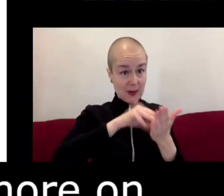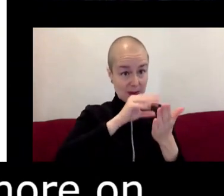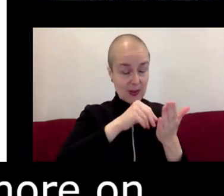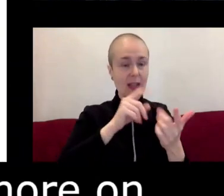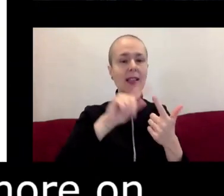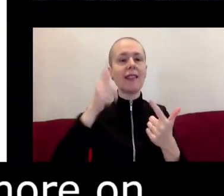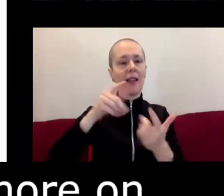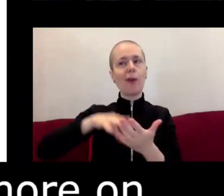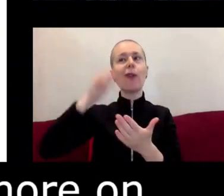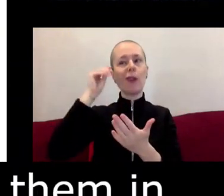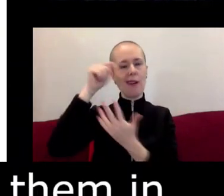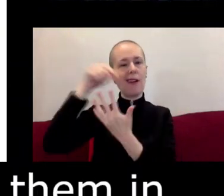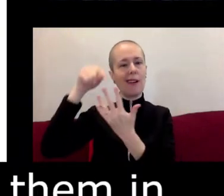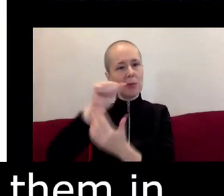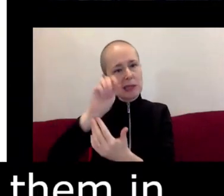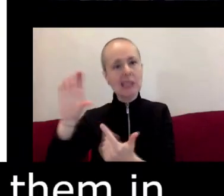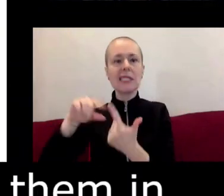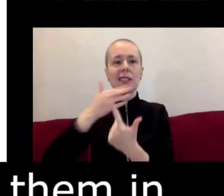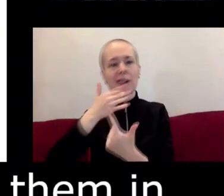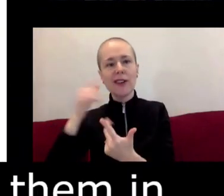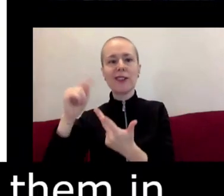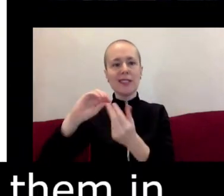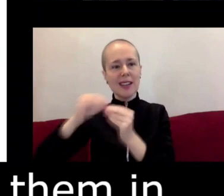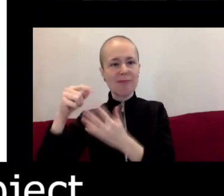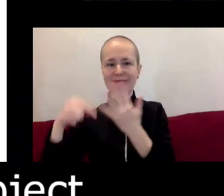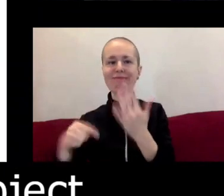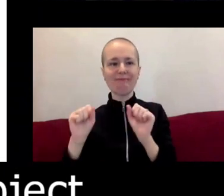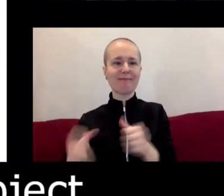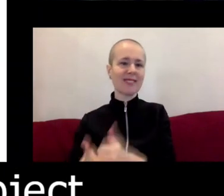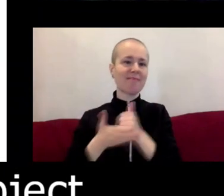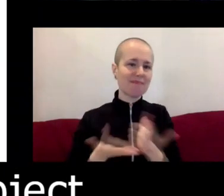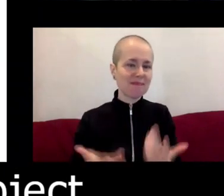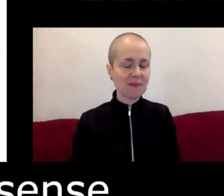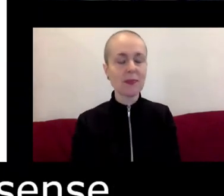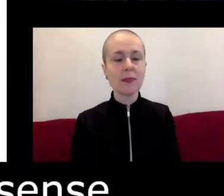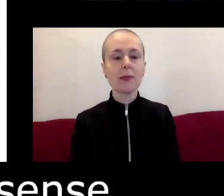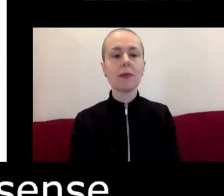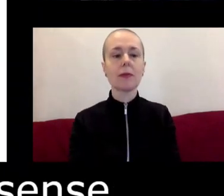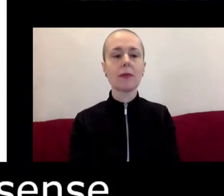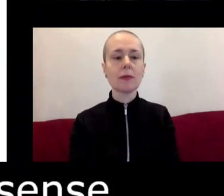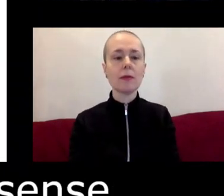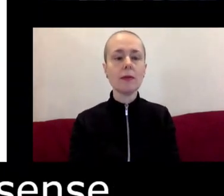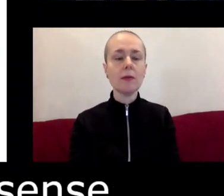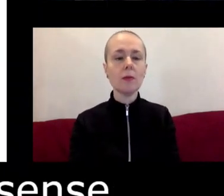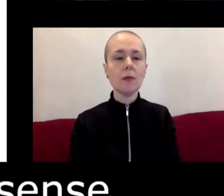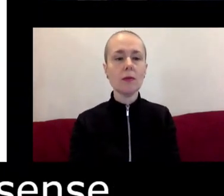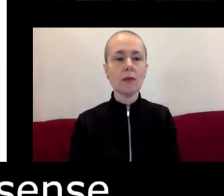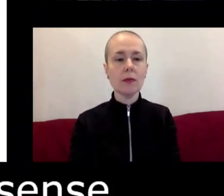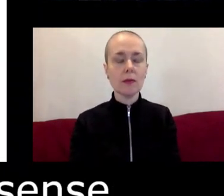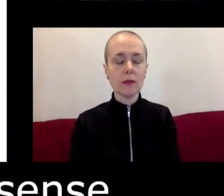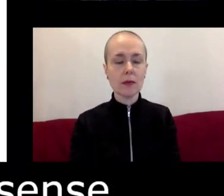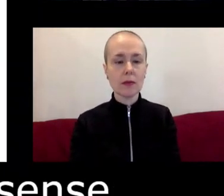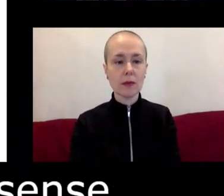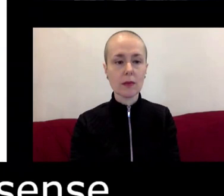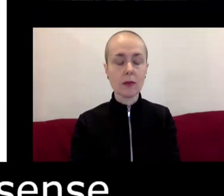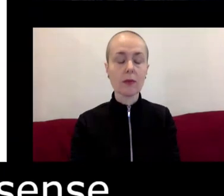learn those subject matters, if that makes sense. Next slide. All right. And